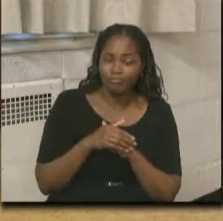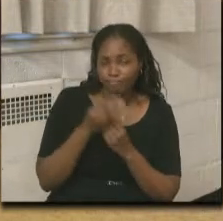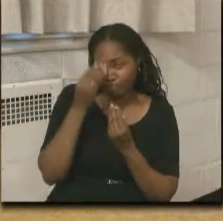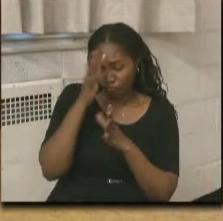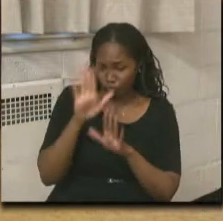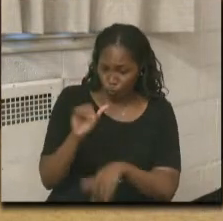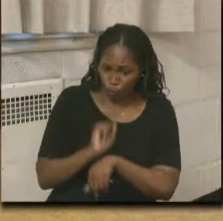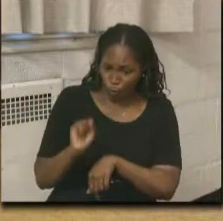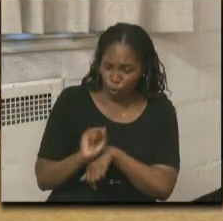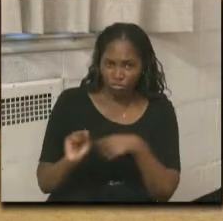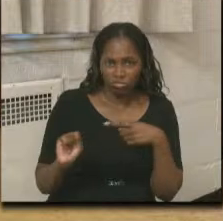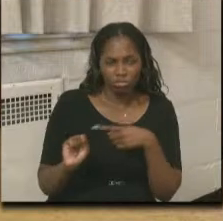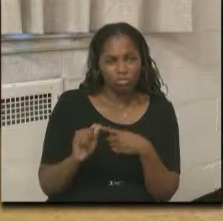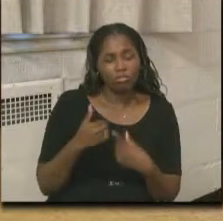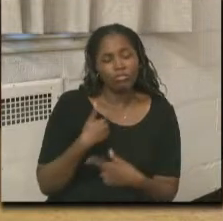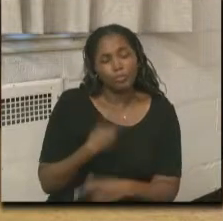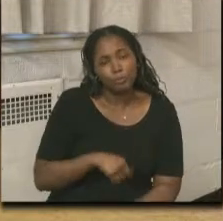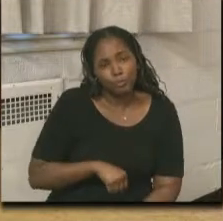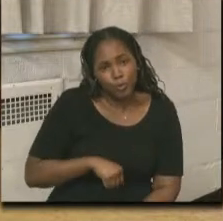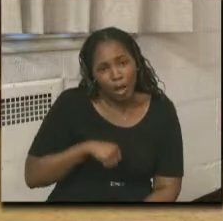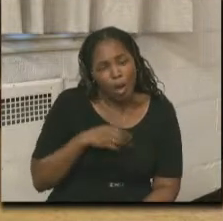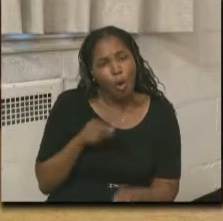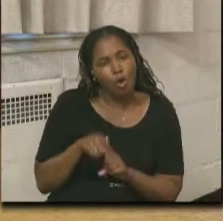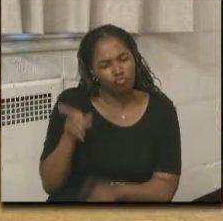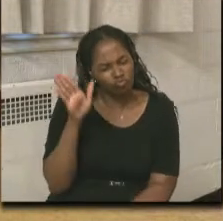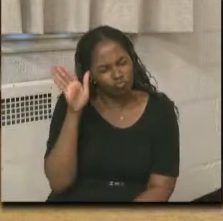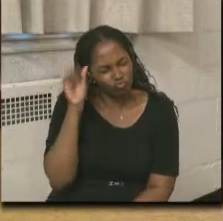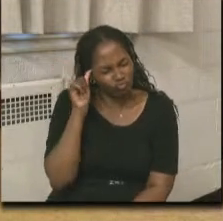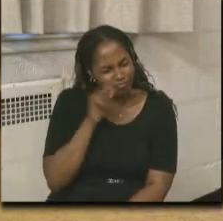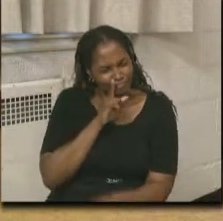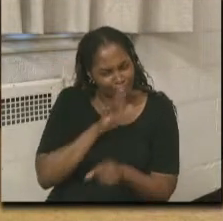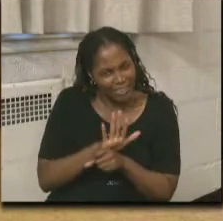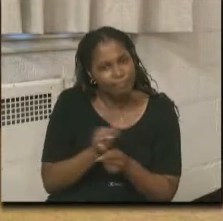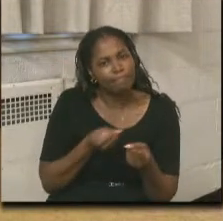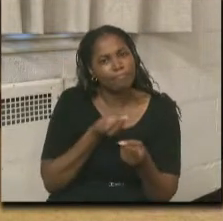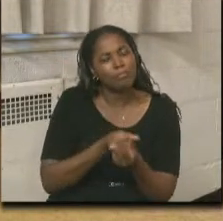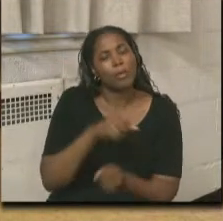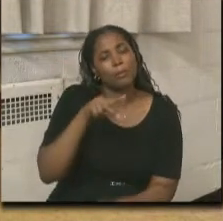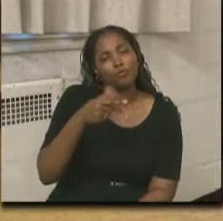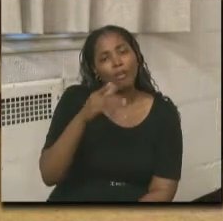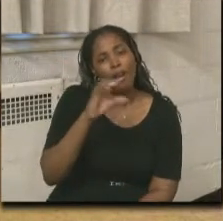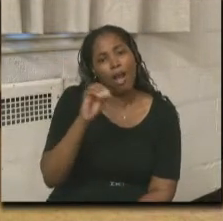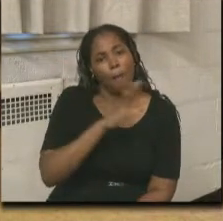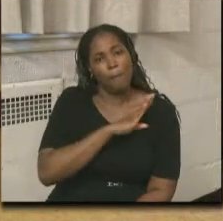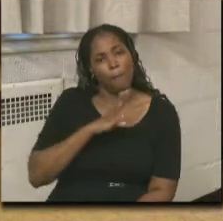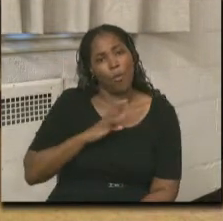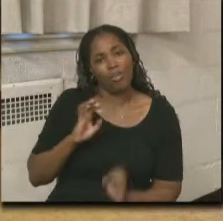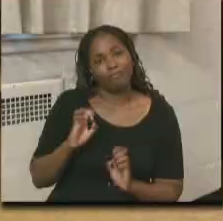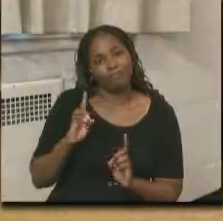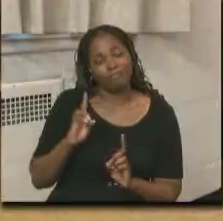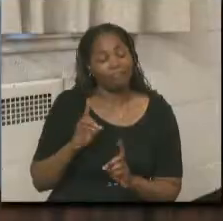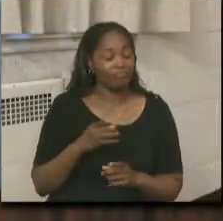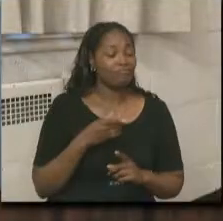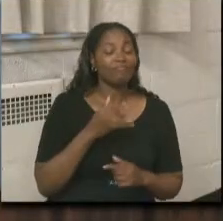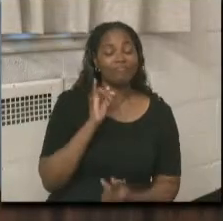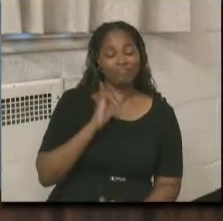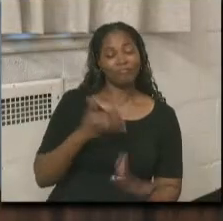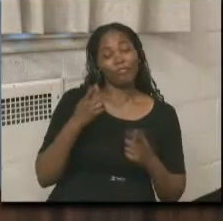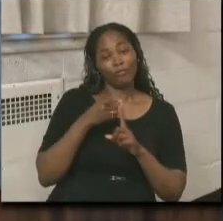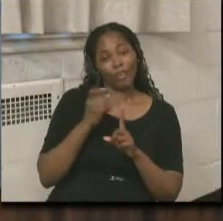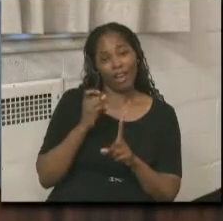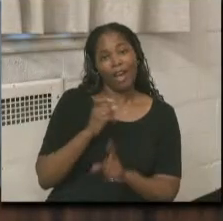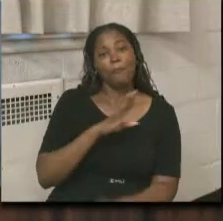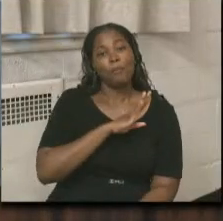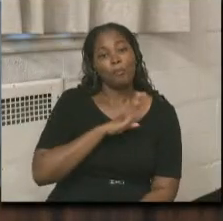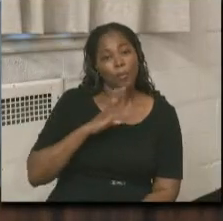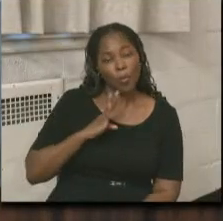your dedication to the mission of Prince George's County Board of Education. Respectfully, Judy Mickens Murray, Board Chair,